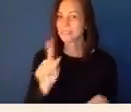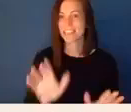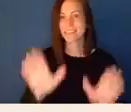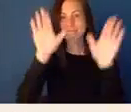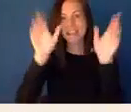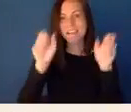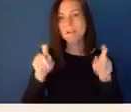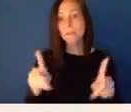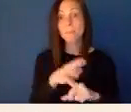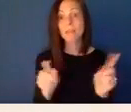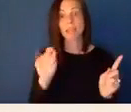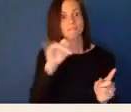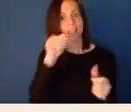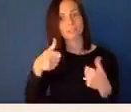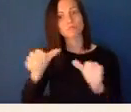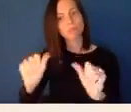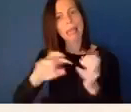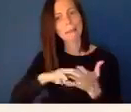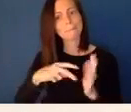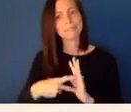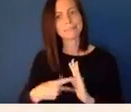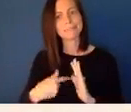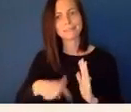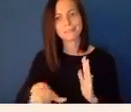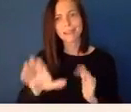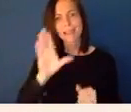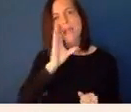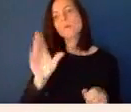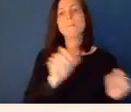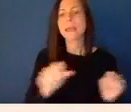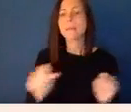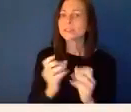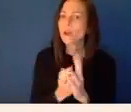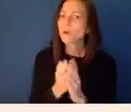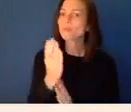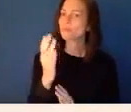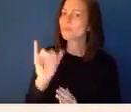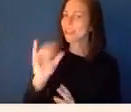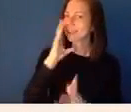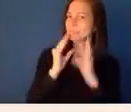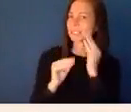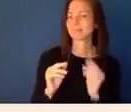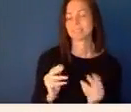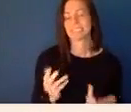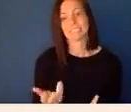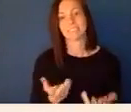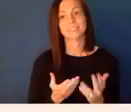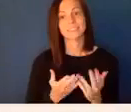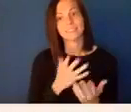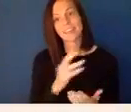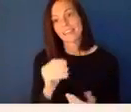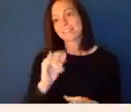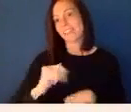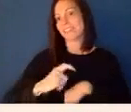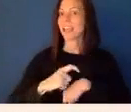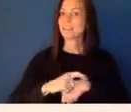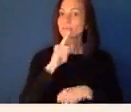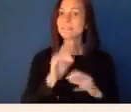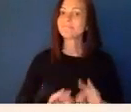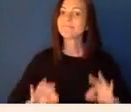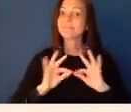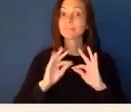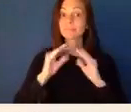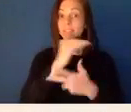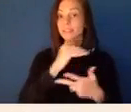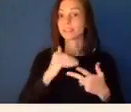try, I don't know that I would have been able to go through with the experience and have the time that I had. Step number 2 is